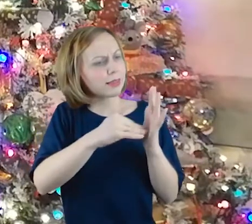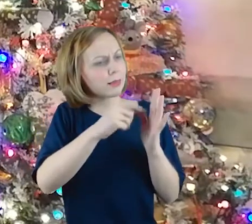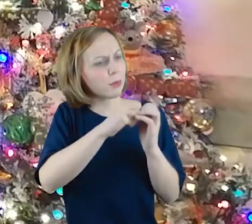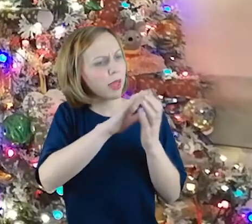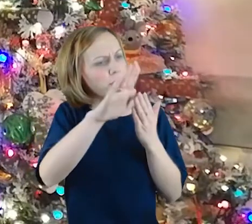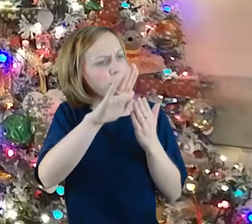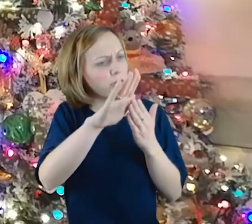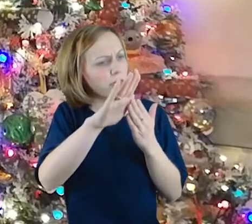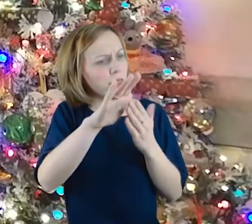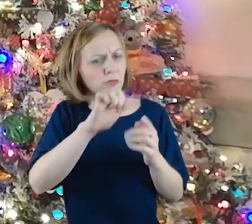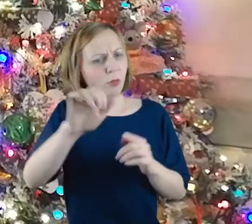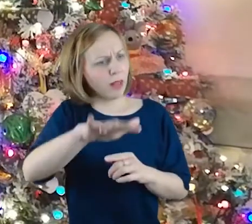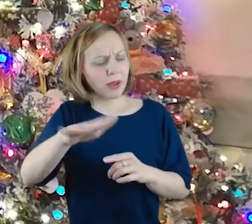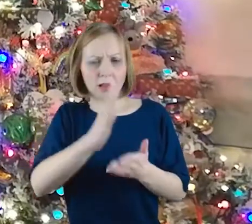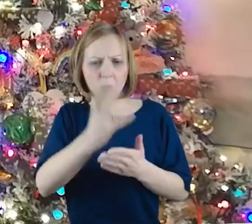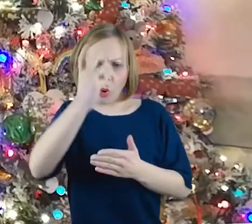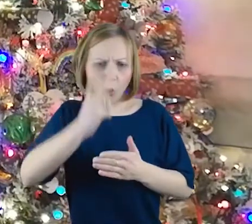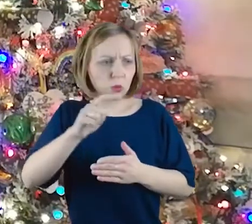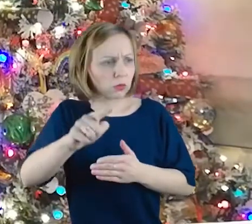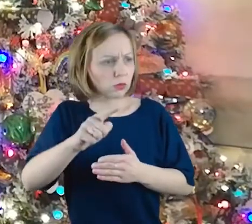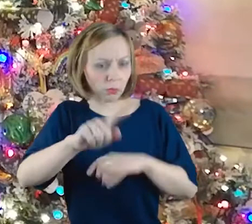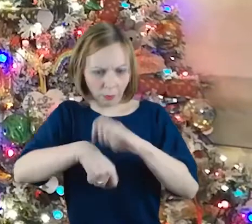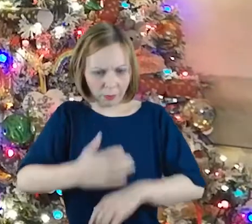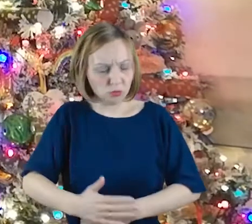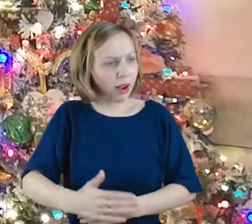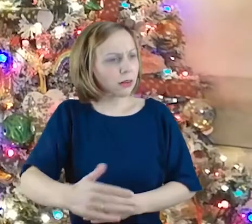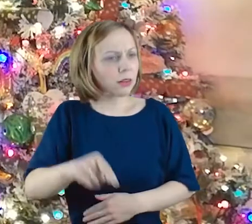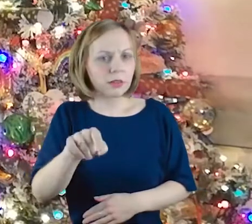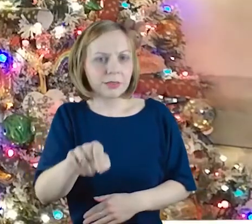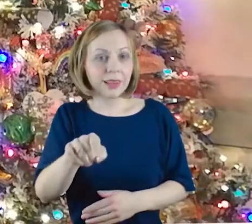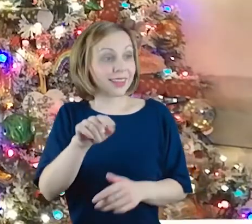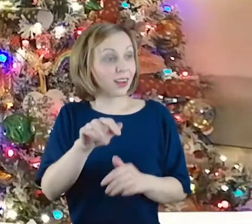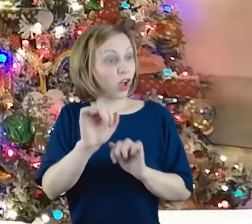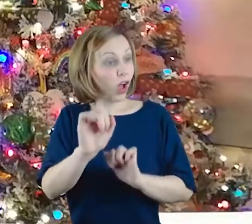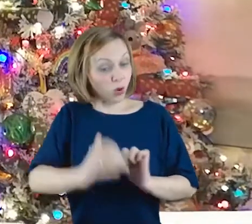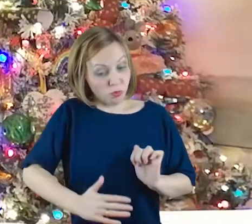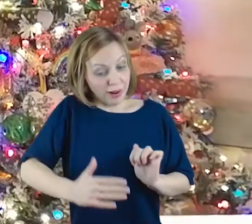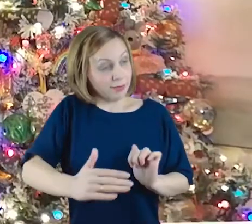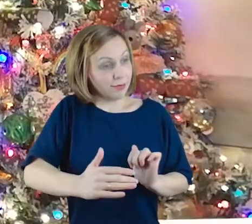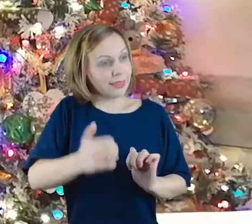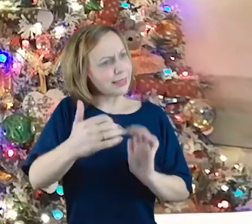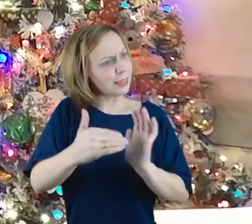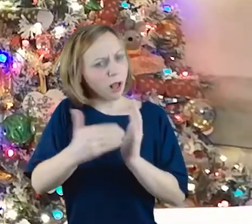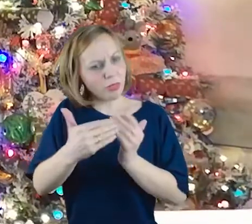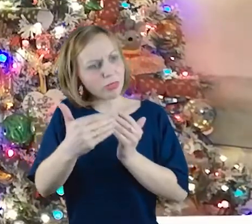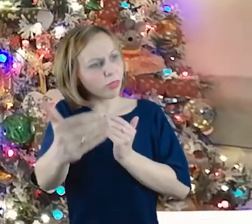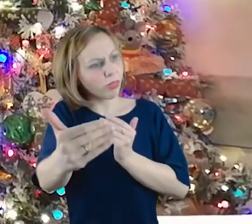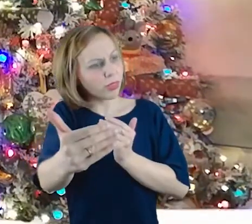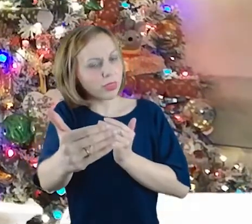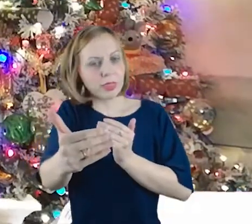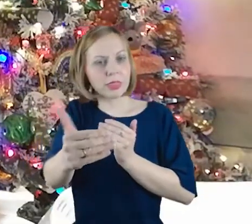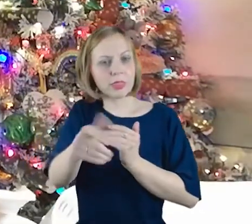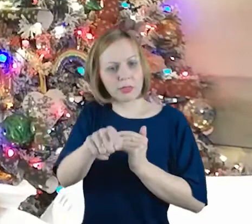her old age has also conceived a son, and this is the sixth month with her, she